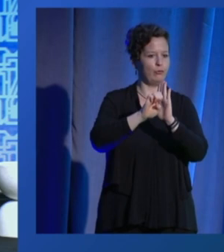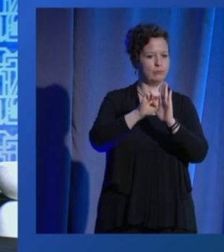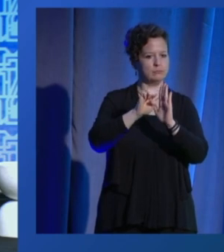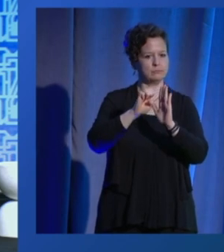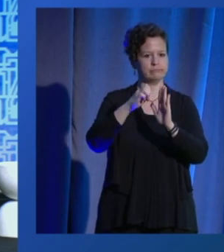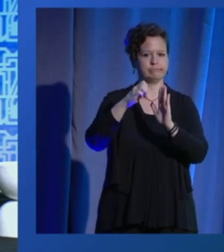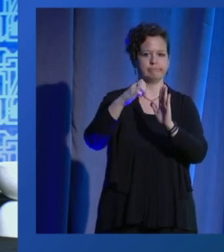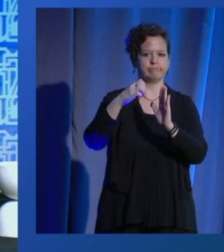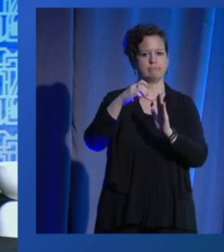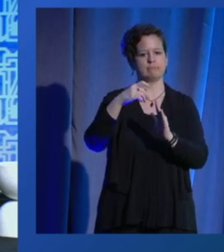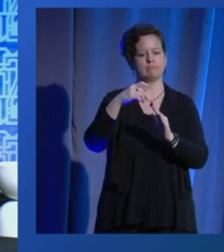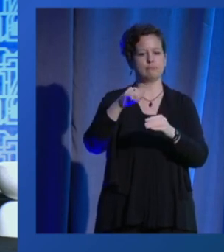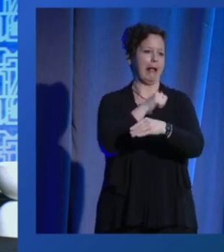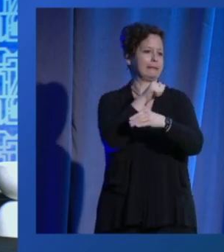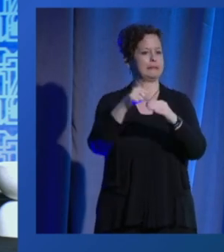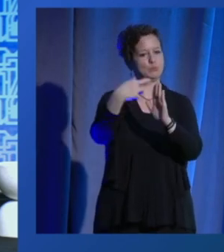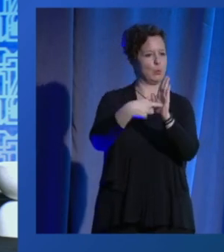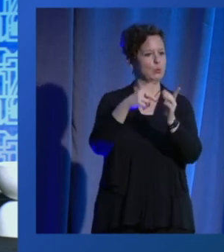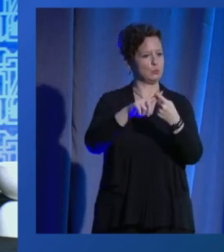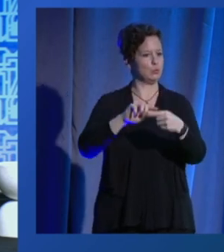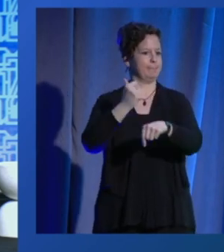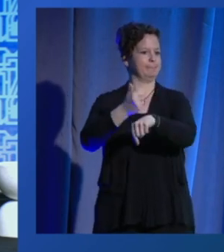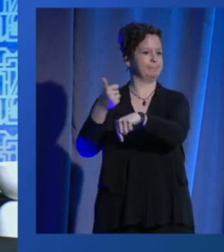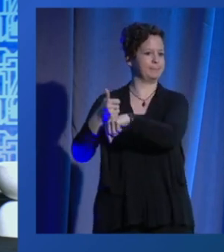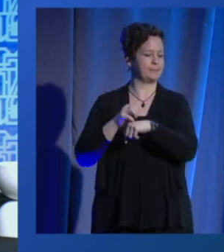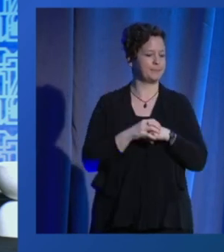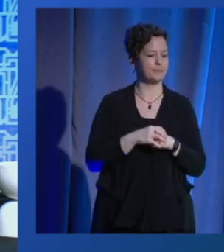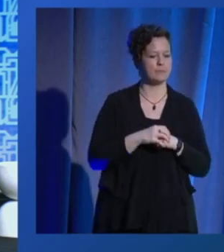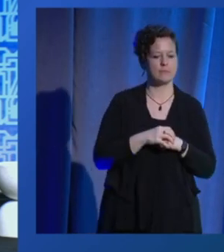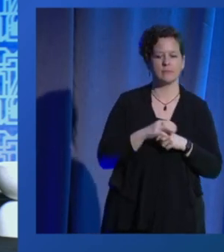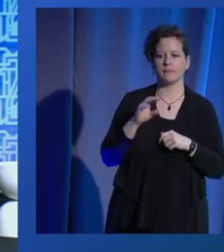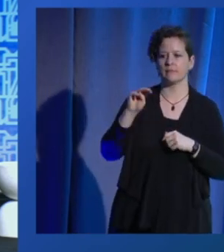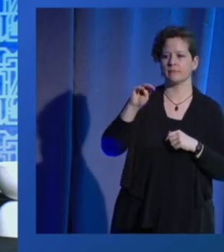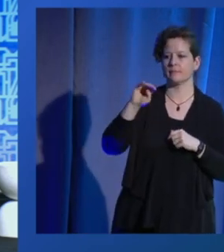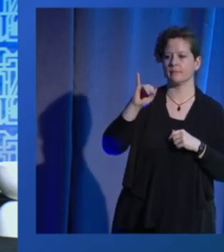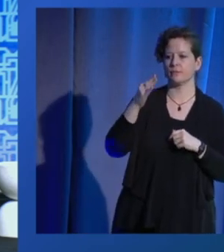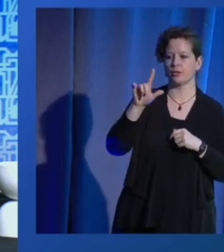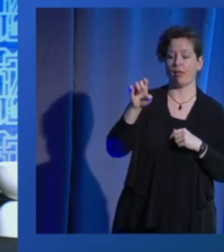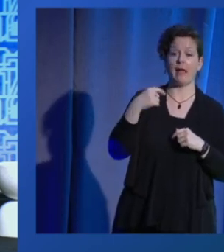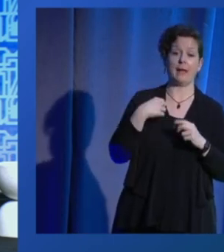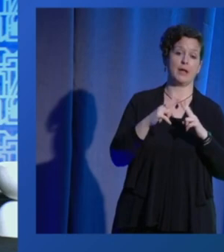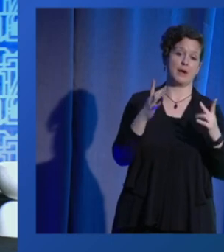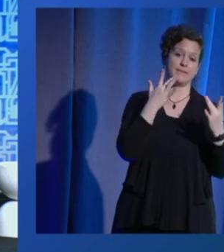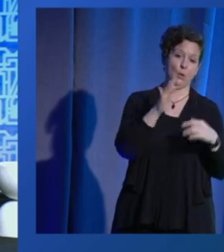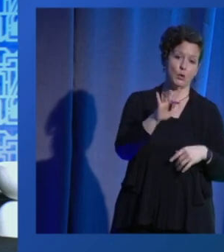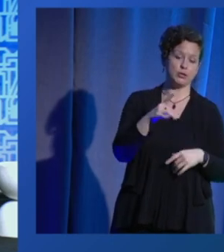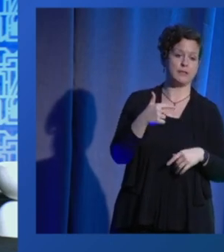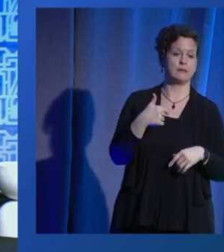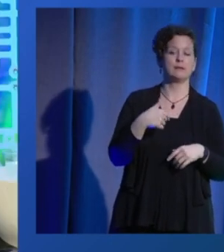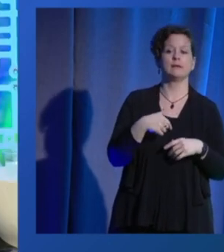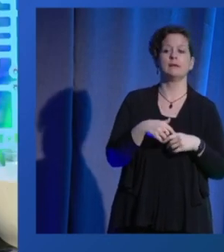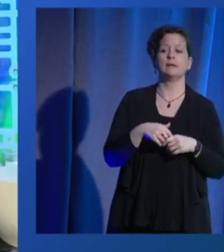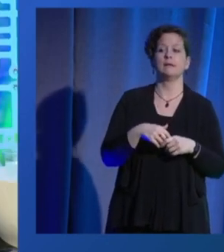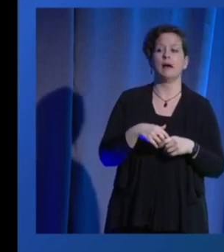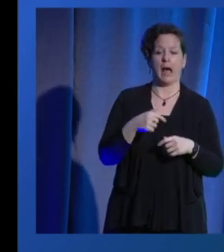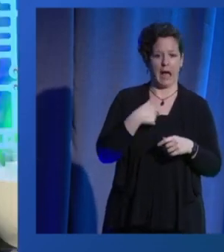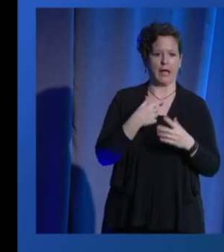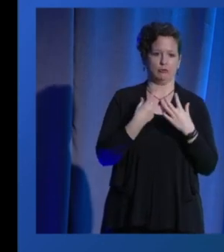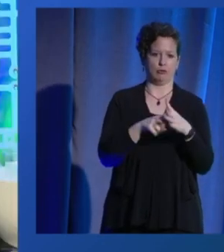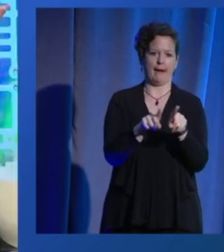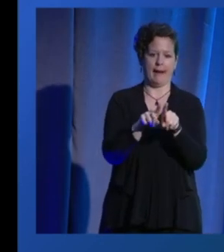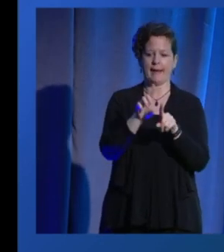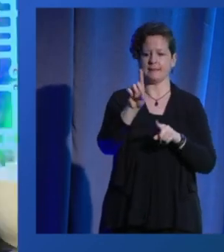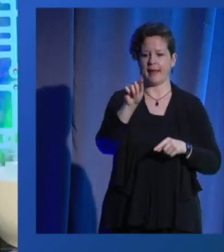practices to emerge certainly well um I'm very fortunate that I came up through the agency as a data scientist